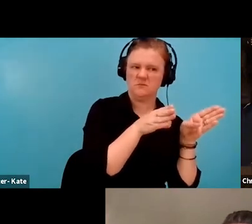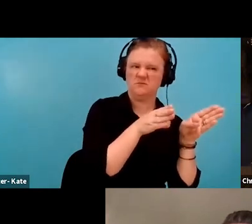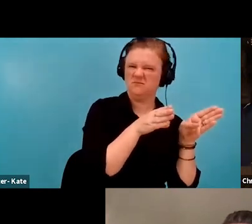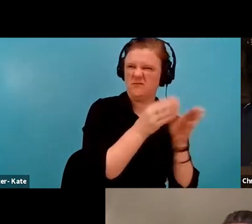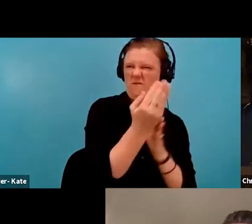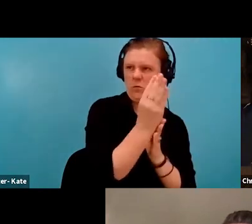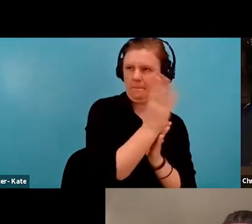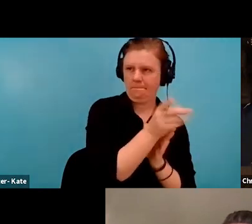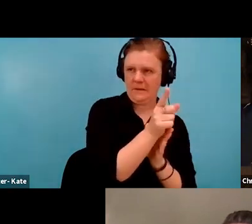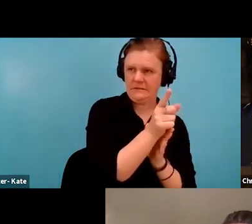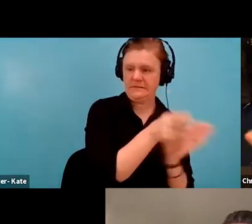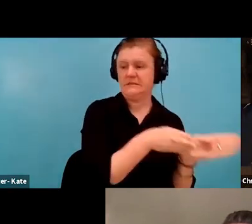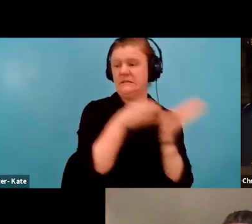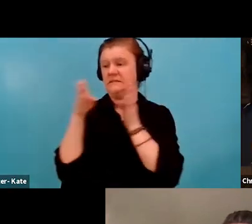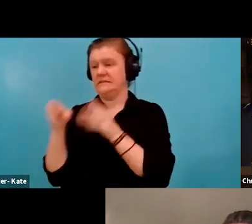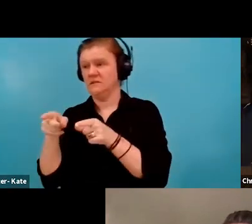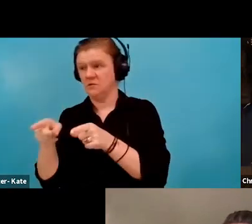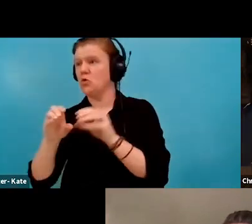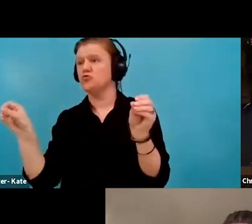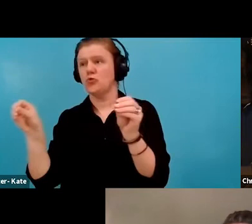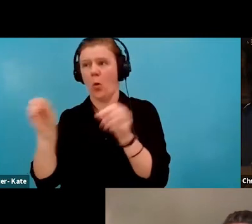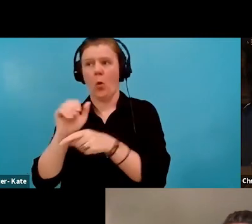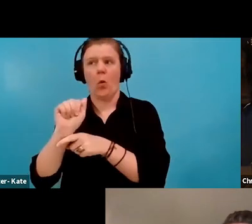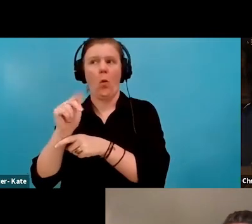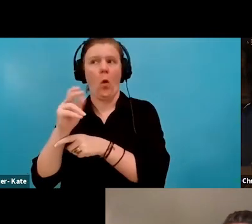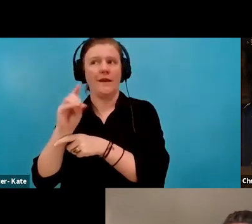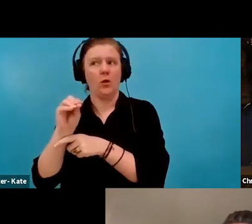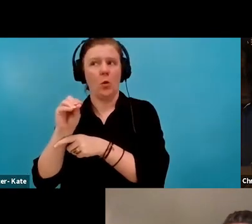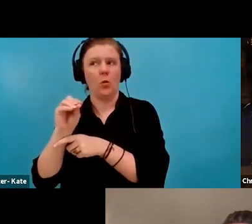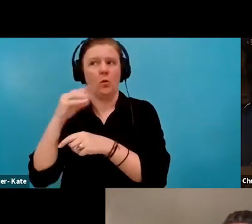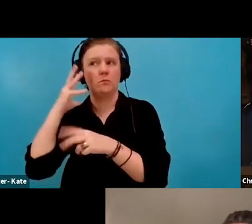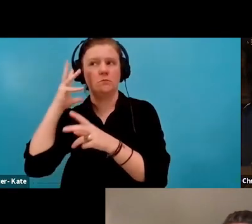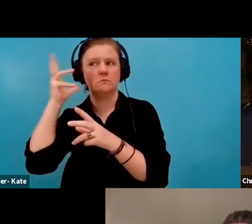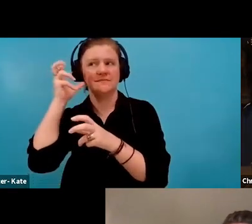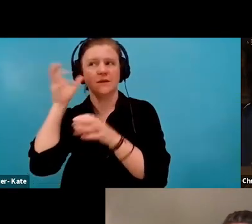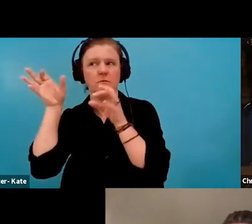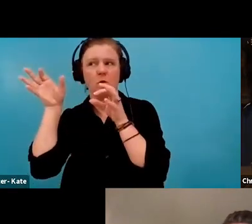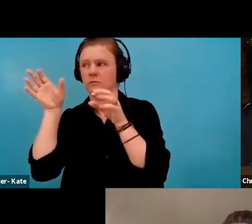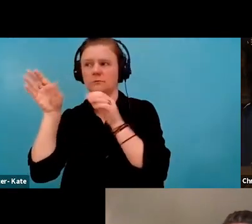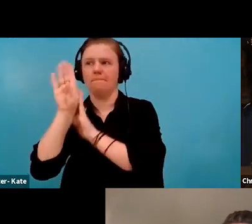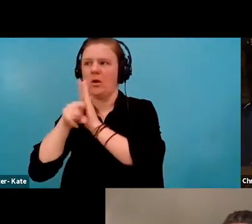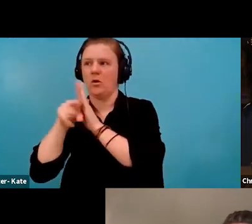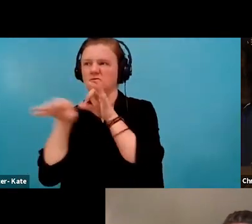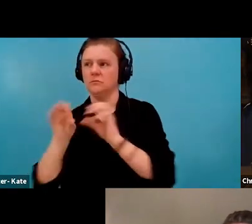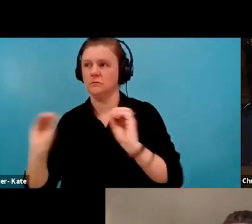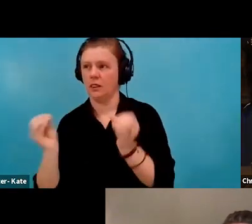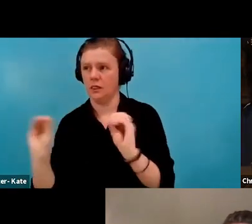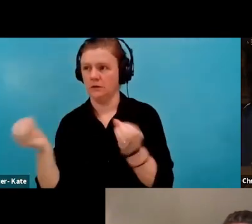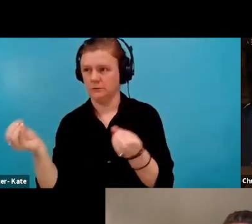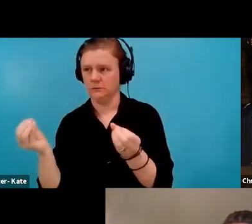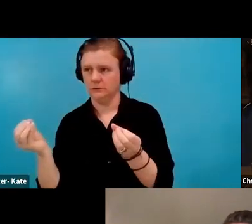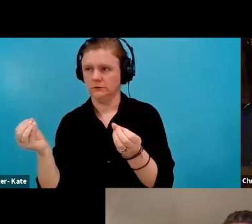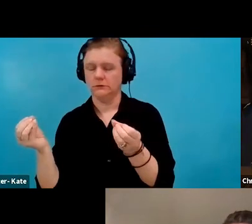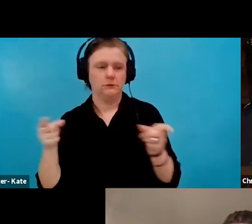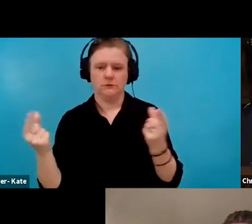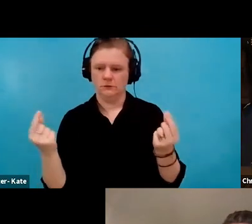audio description. They both have closed captions. And I'm like going along being like, okay, I'm gonna release this movie.